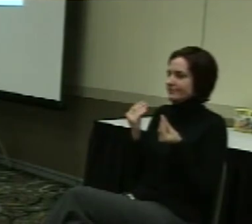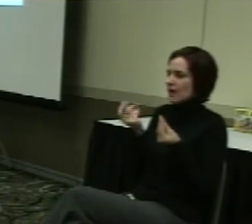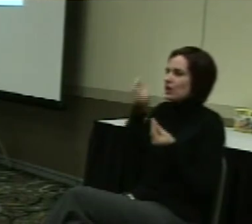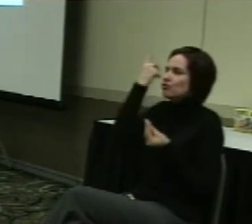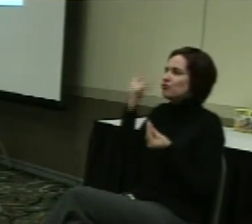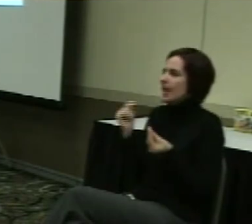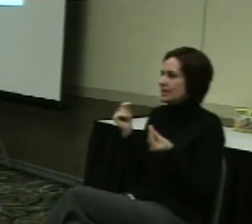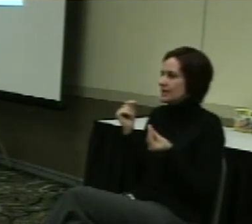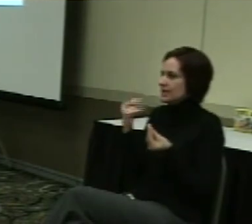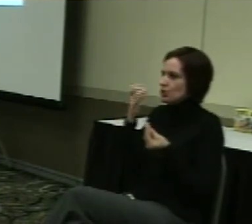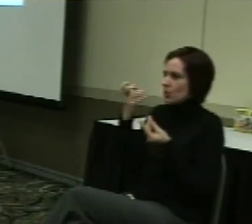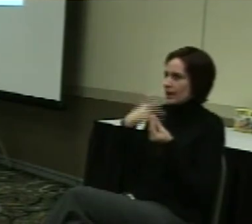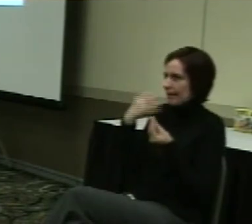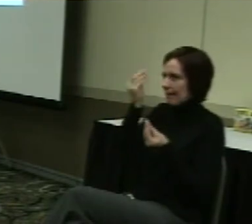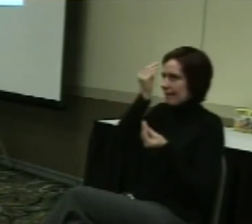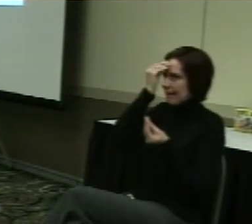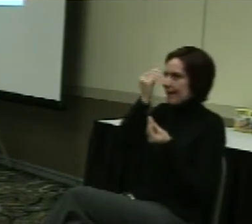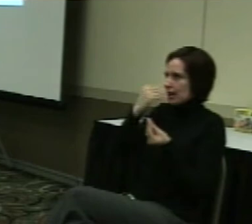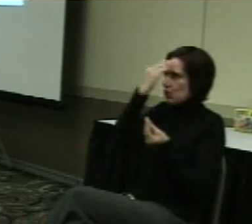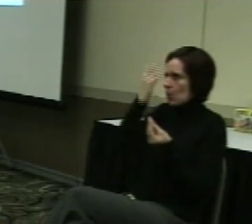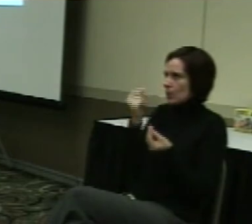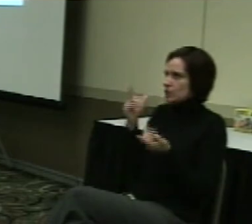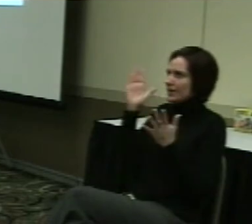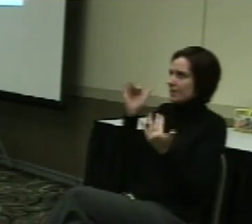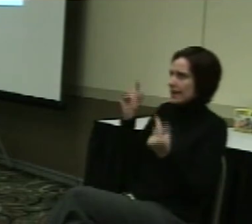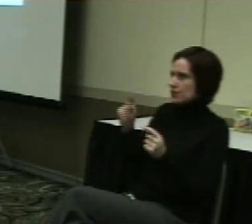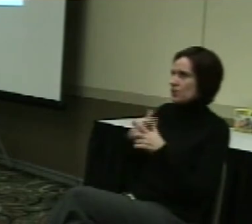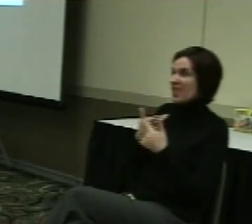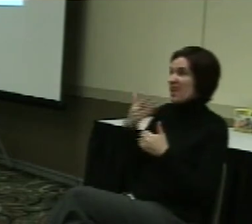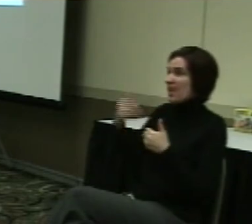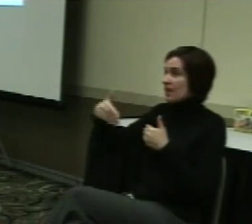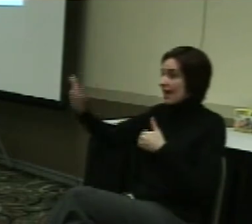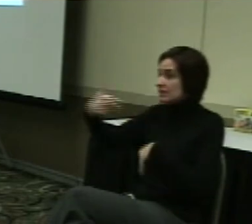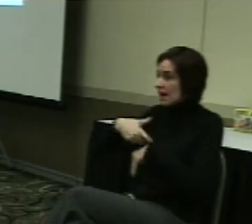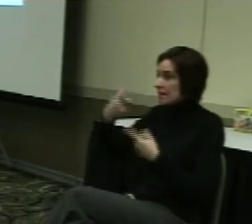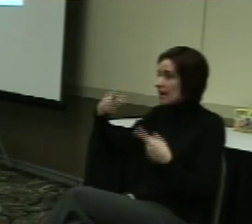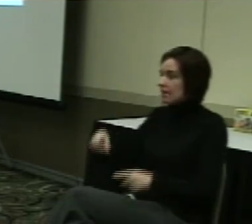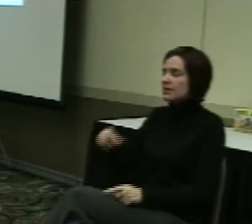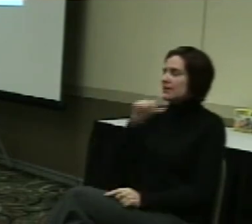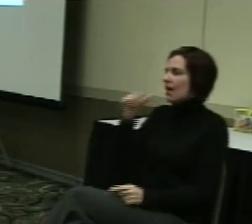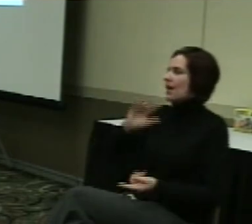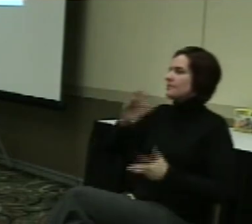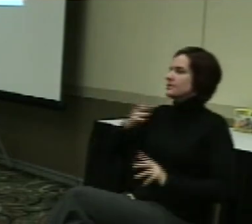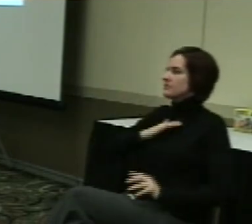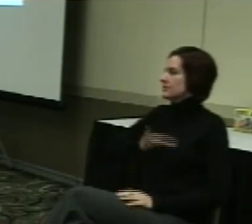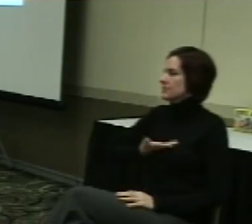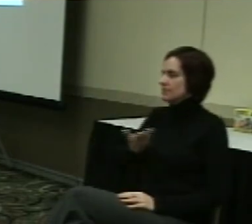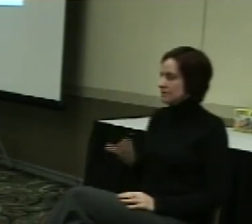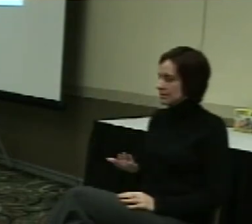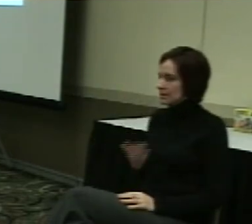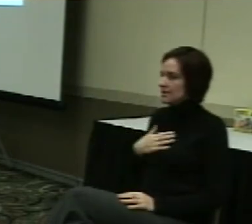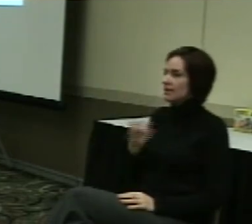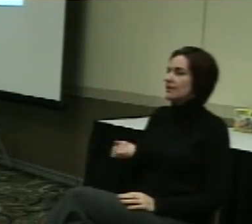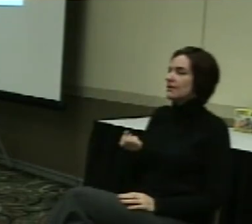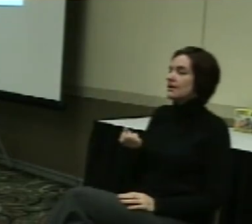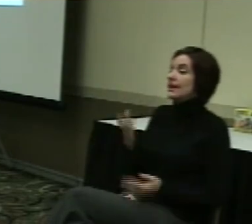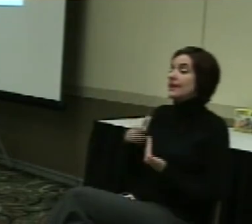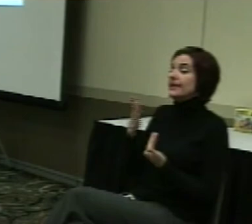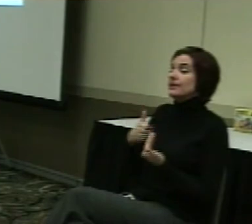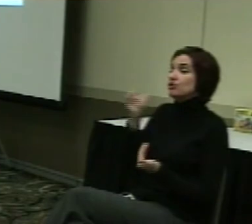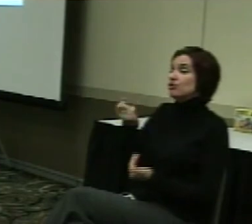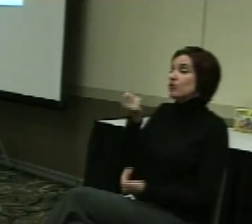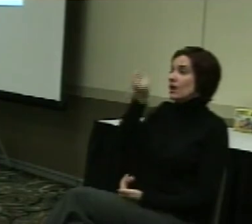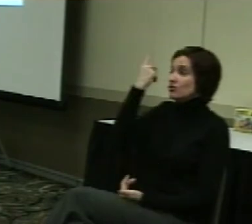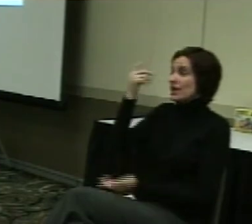understand it, you expect it, and it isn't so upsetting anymore. You understand that it's easier to understand